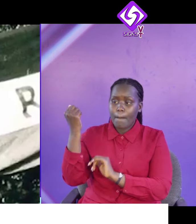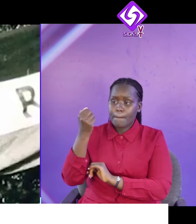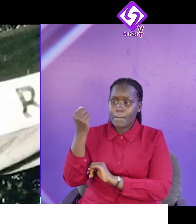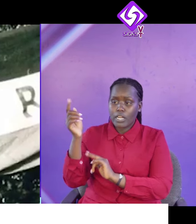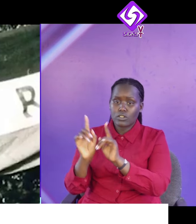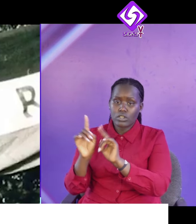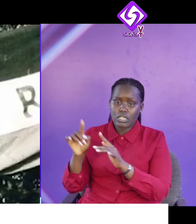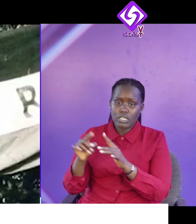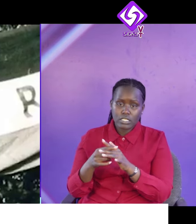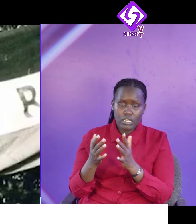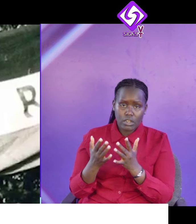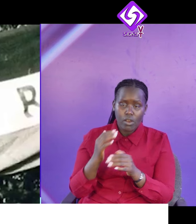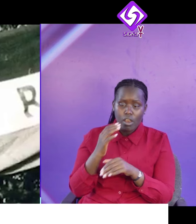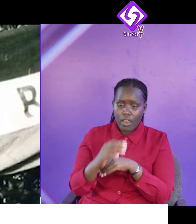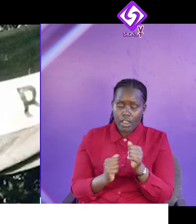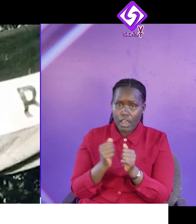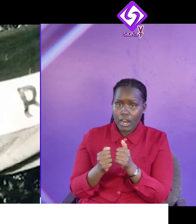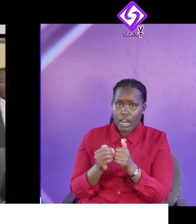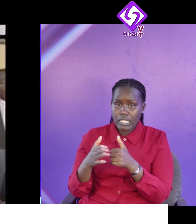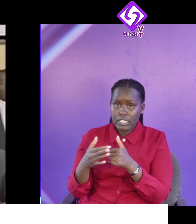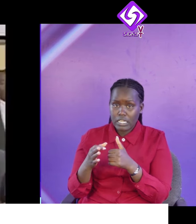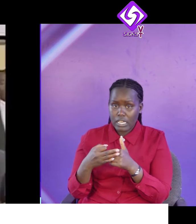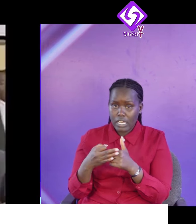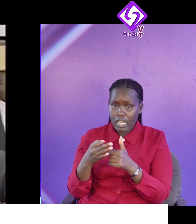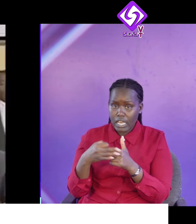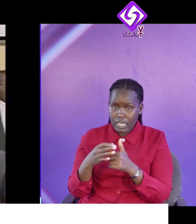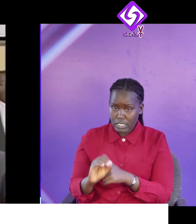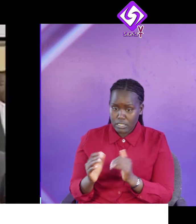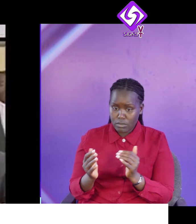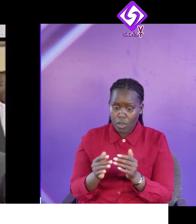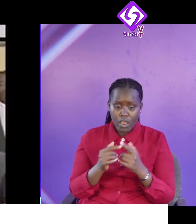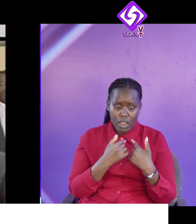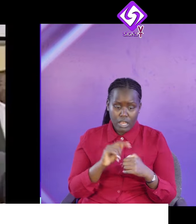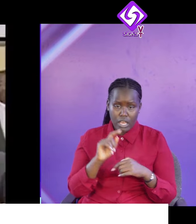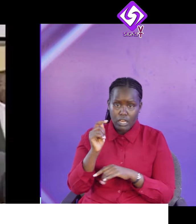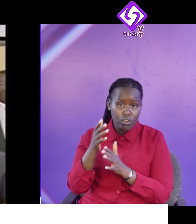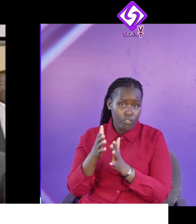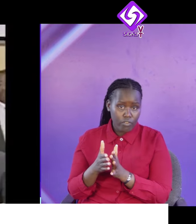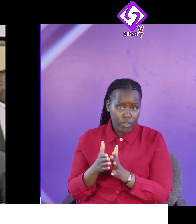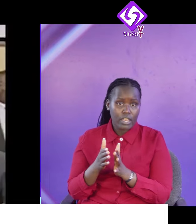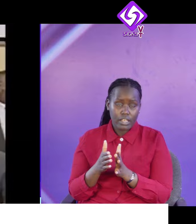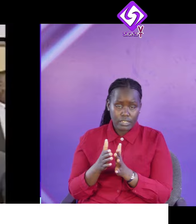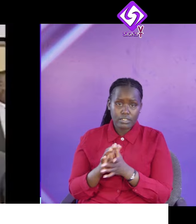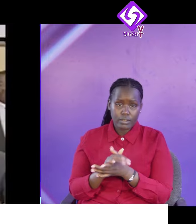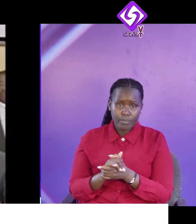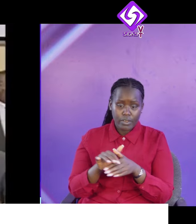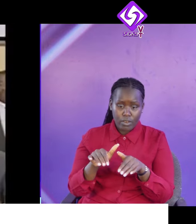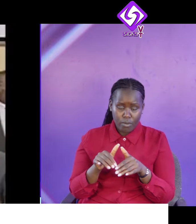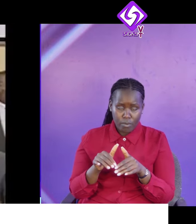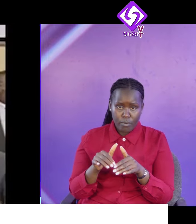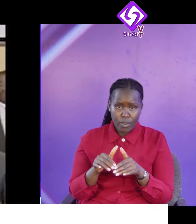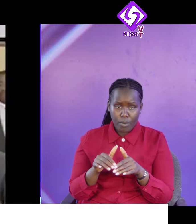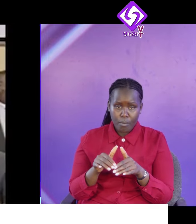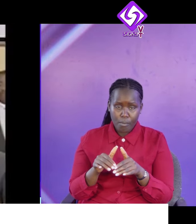in the 1980s, placing him directly at the heart of Kenya's fight for multi-party